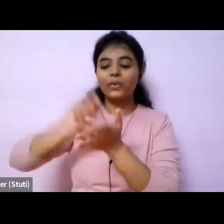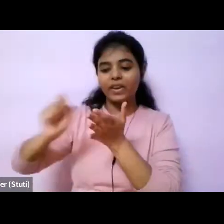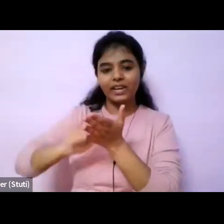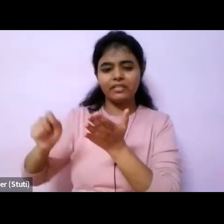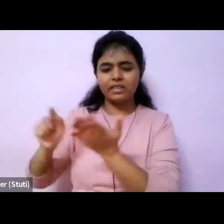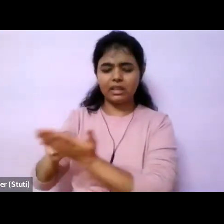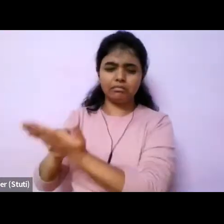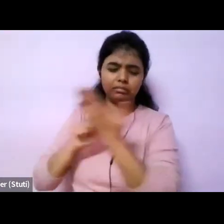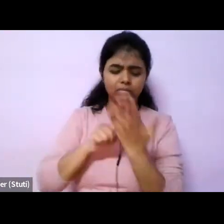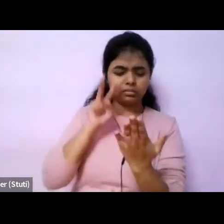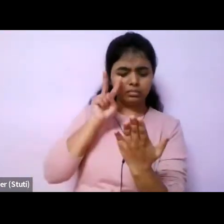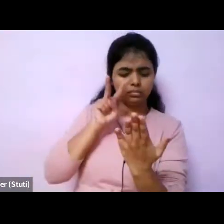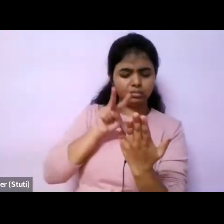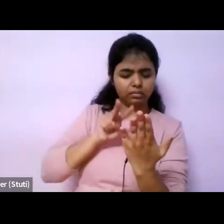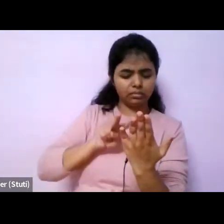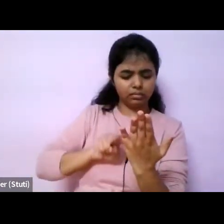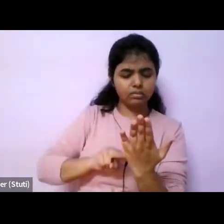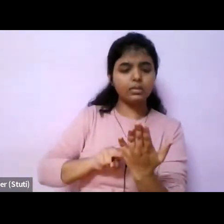the